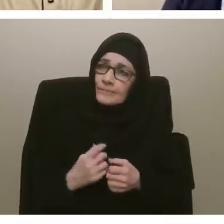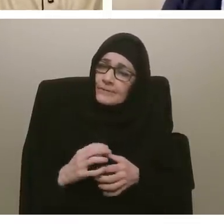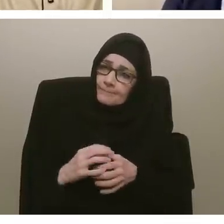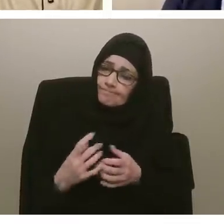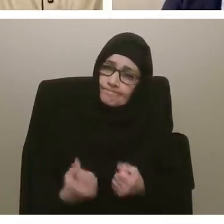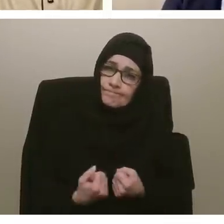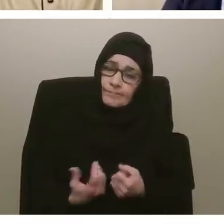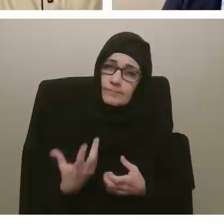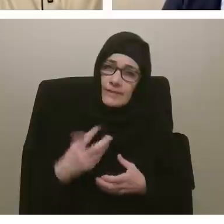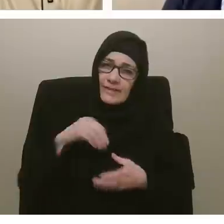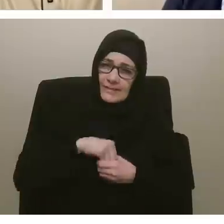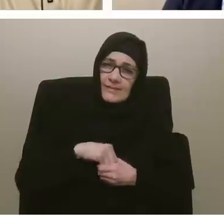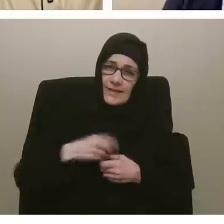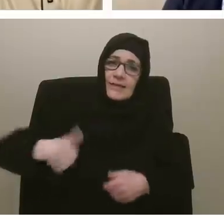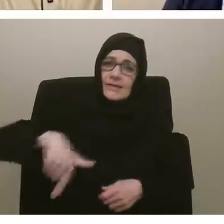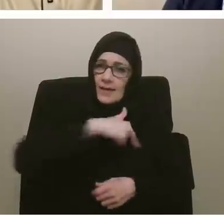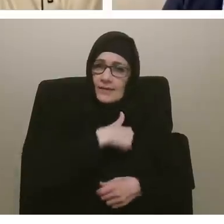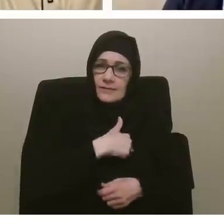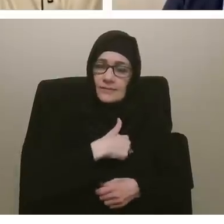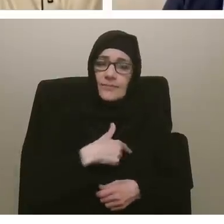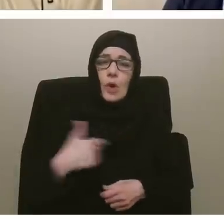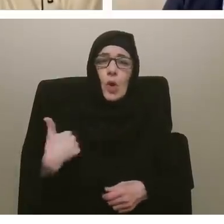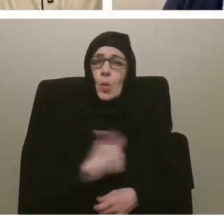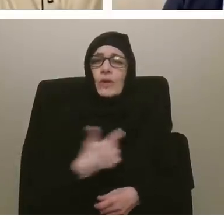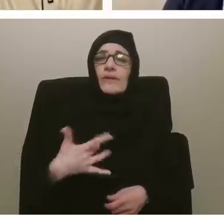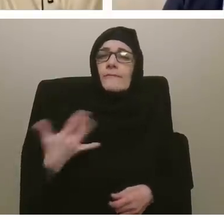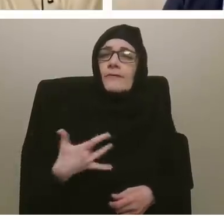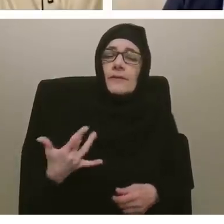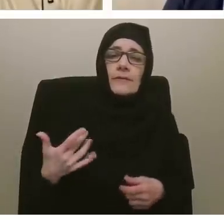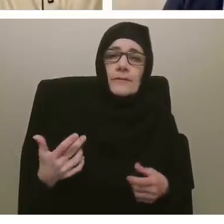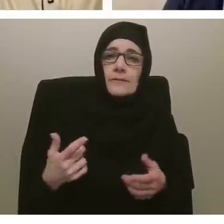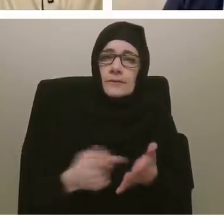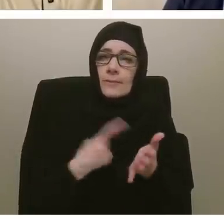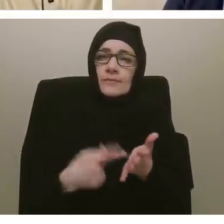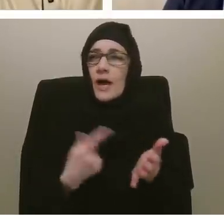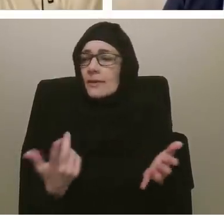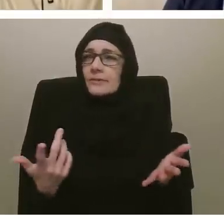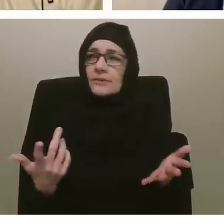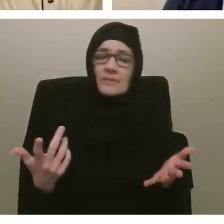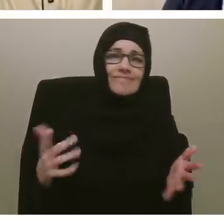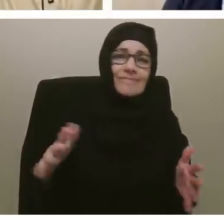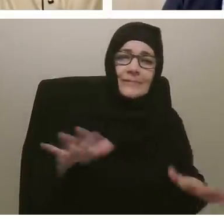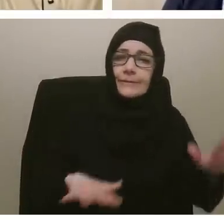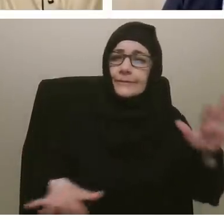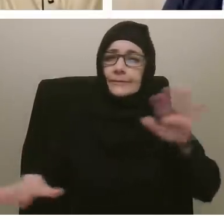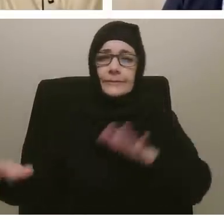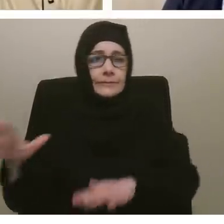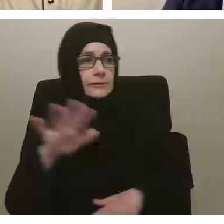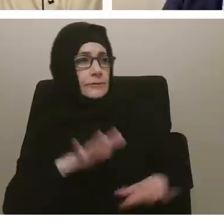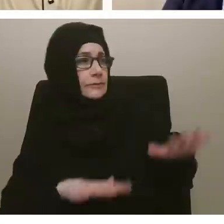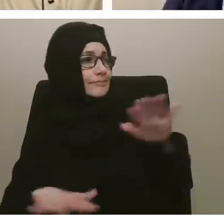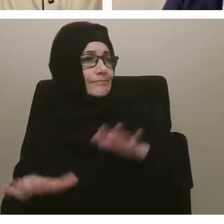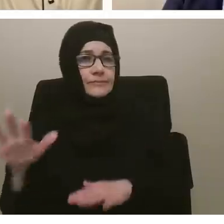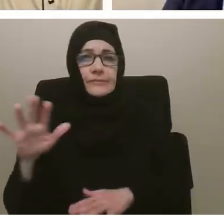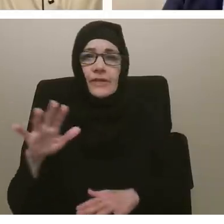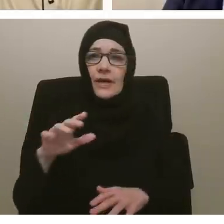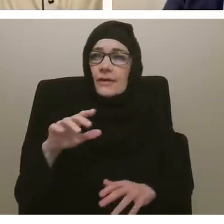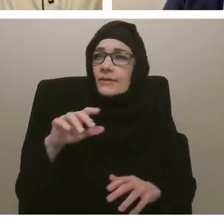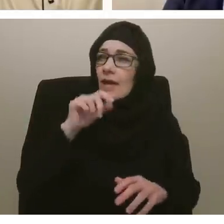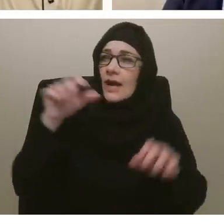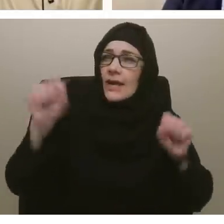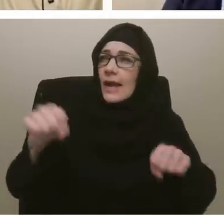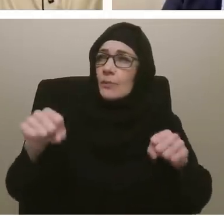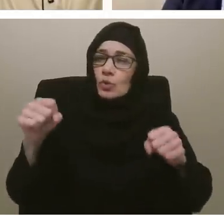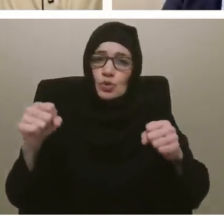of, because we feel that we feel alone, we feel that we are out there kind of, not able to figure